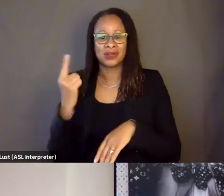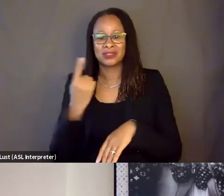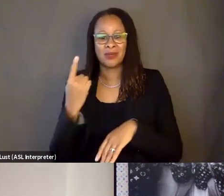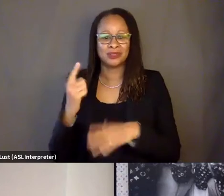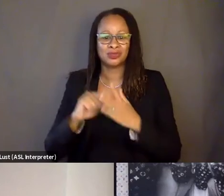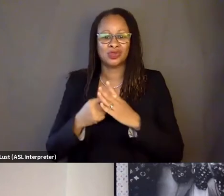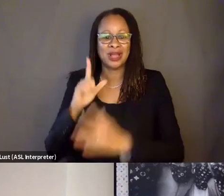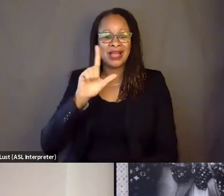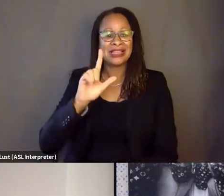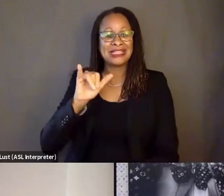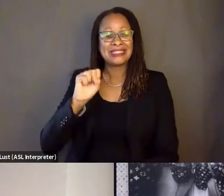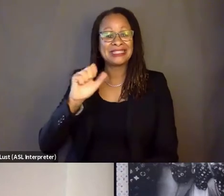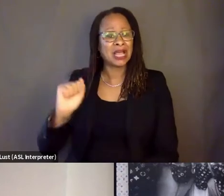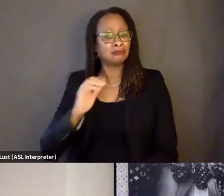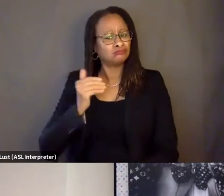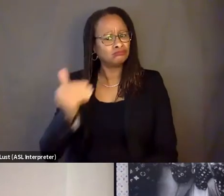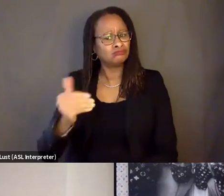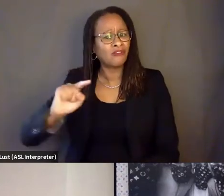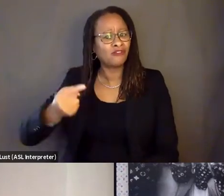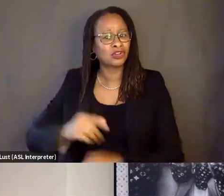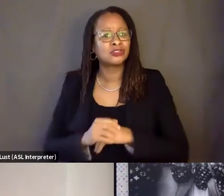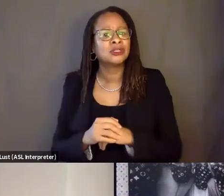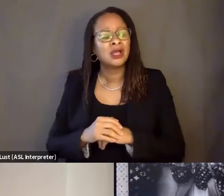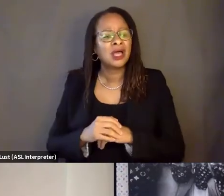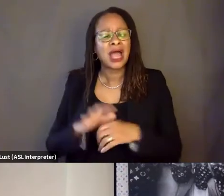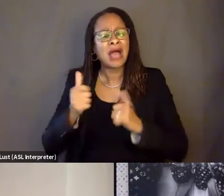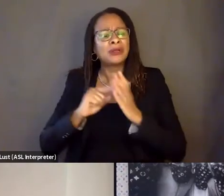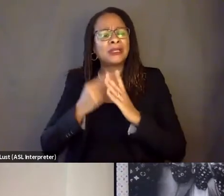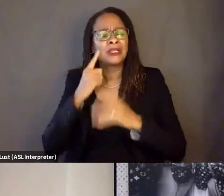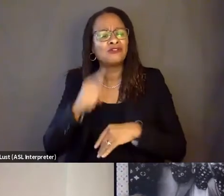first. How did this begin for you?